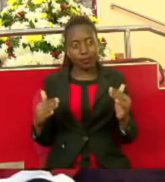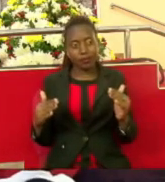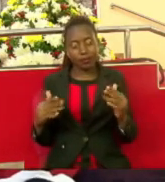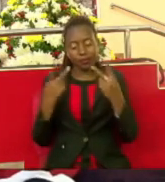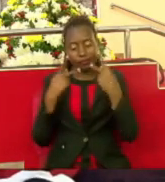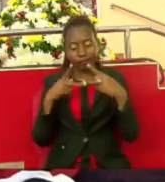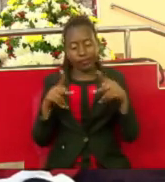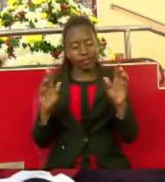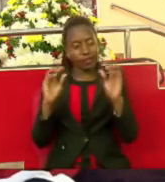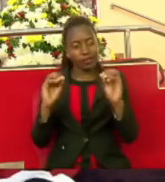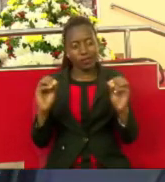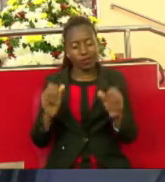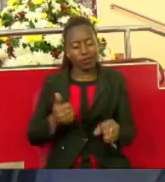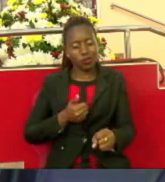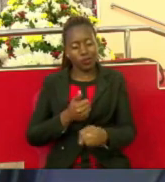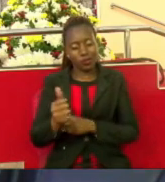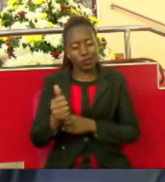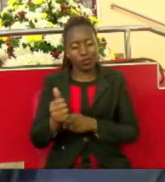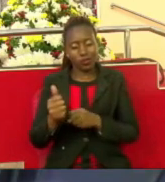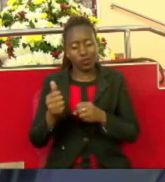You abuse even the cat.